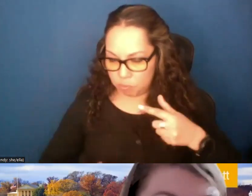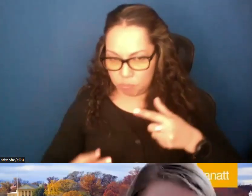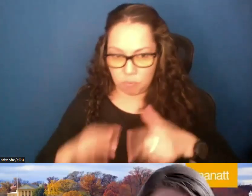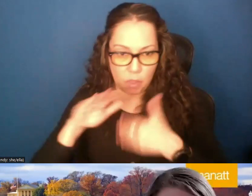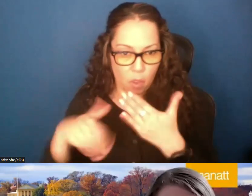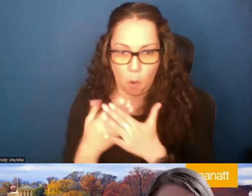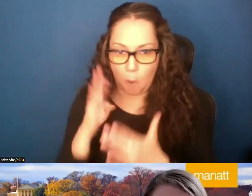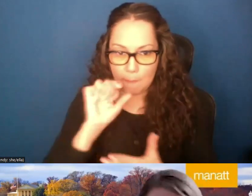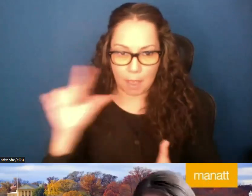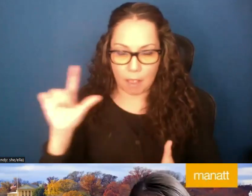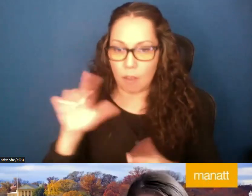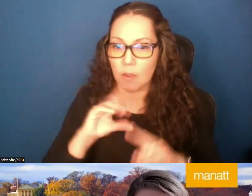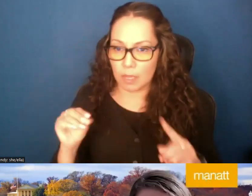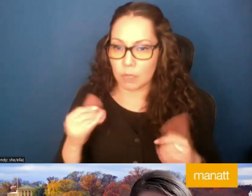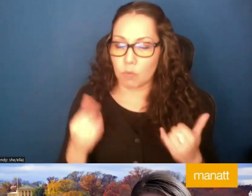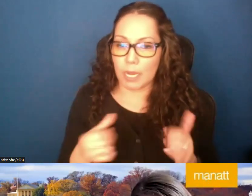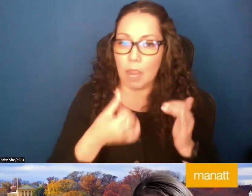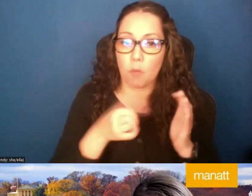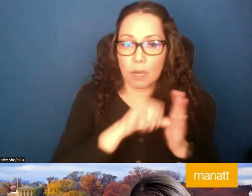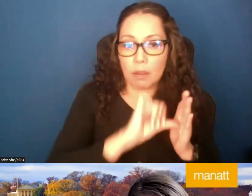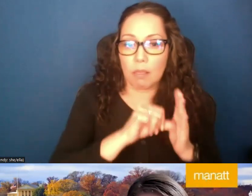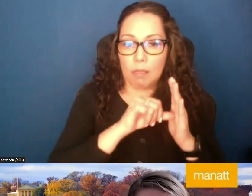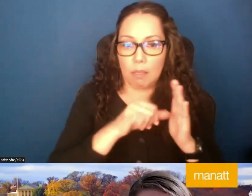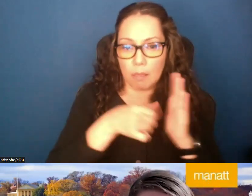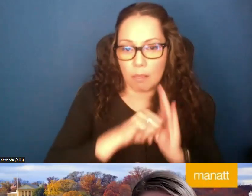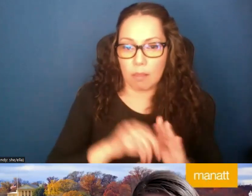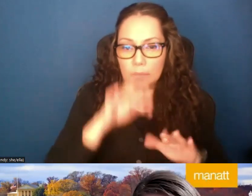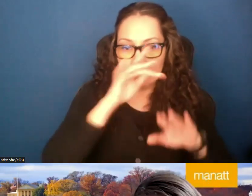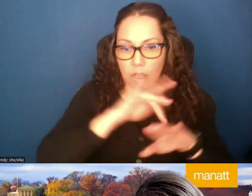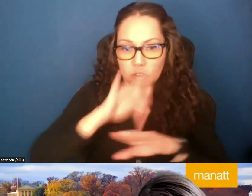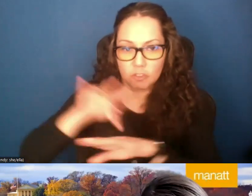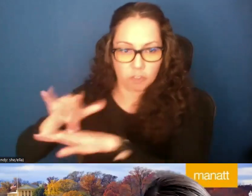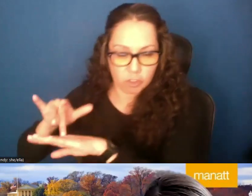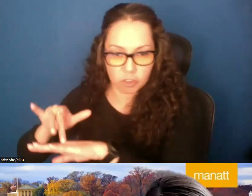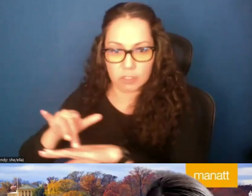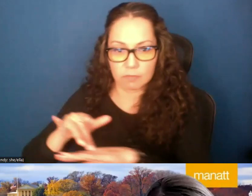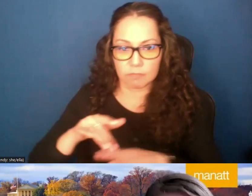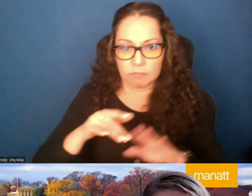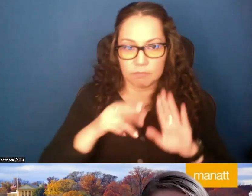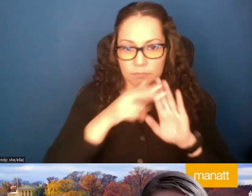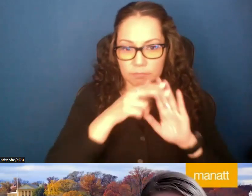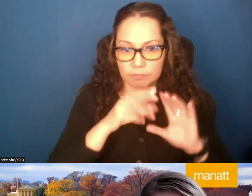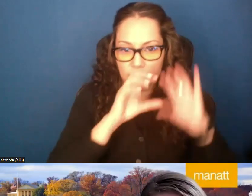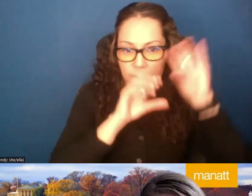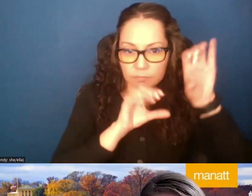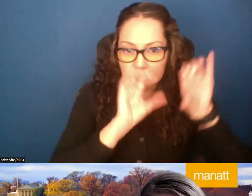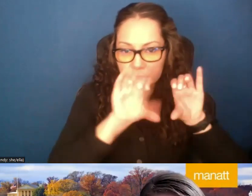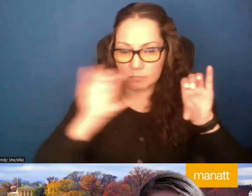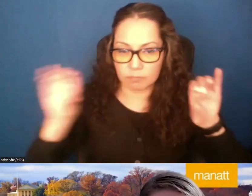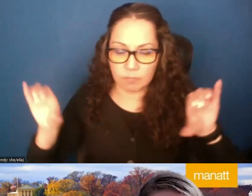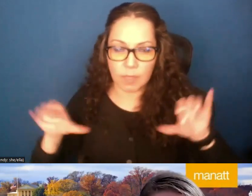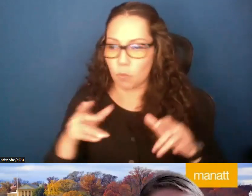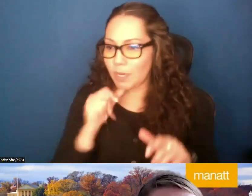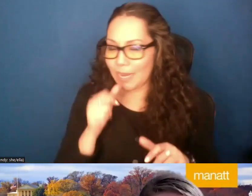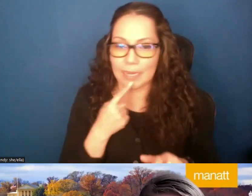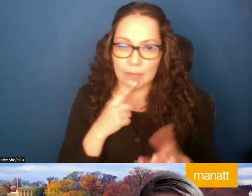higher level summary and themes across the different states. So we're not going to dive into what each individual state did, but rather pull up